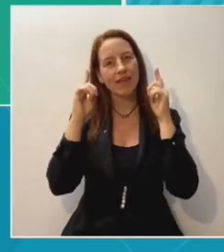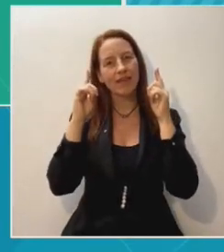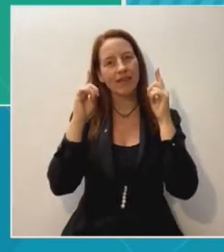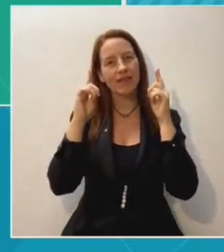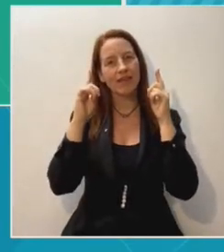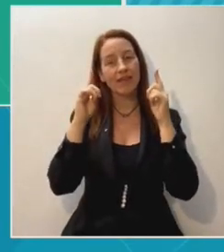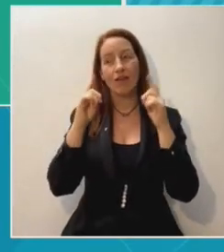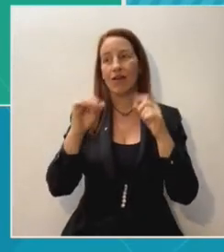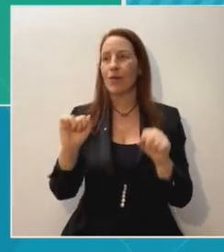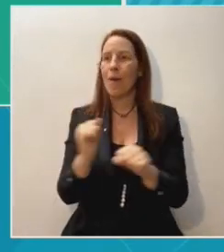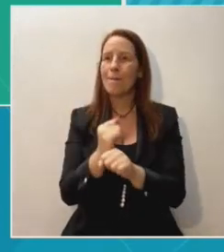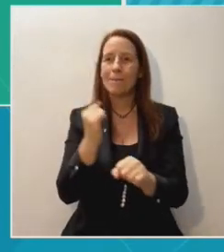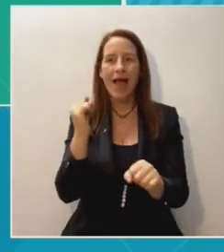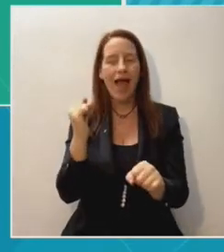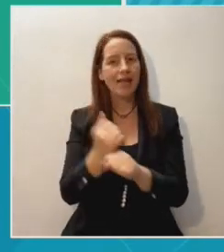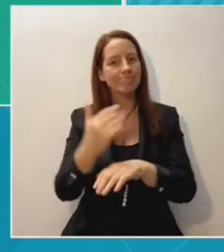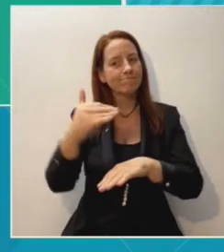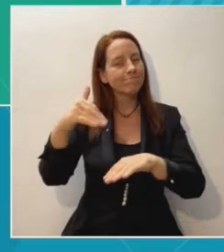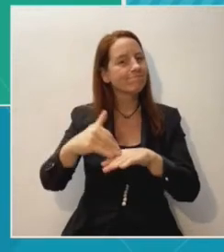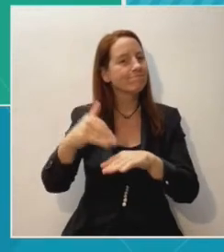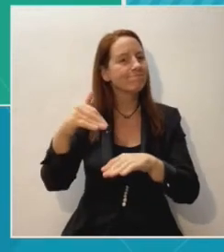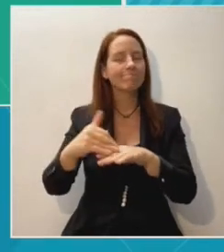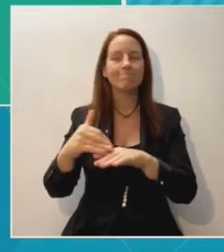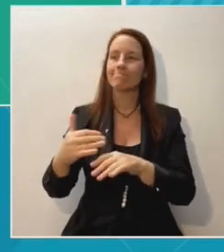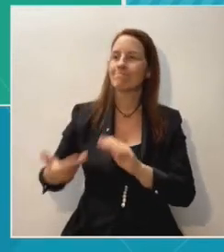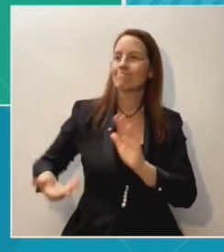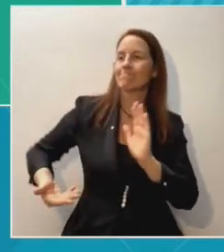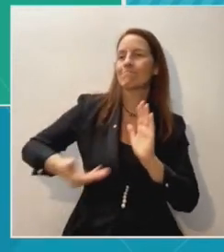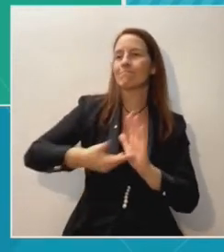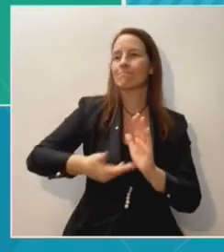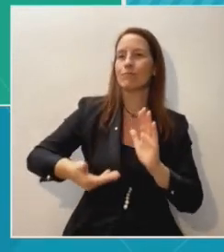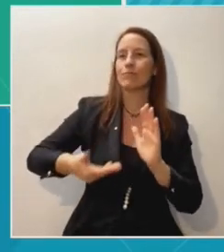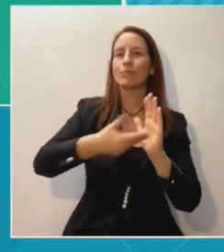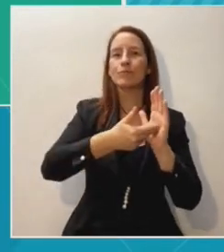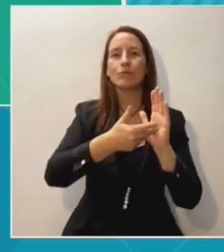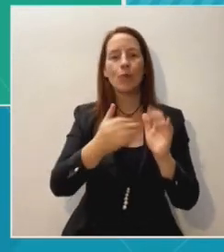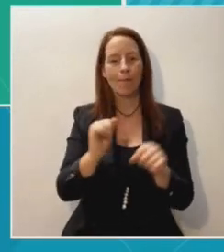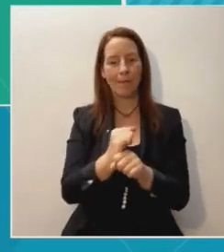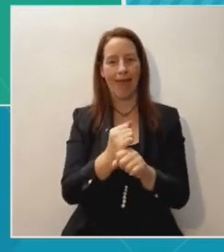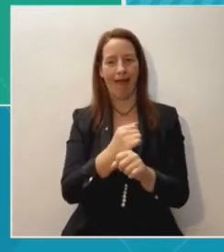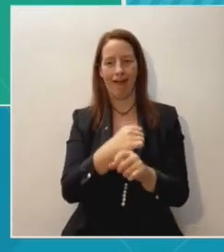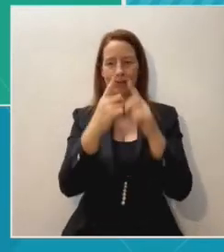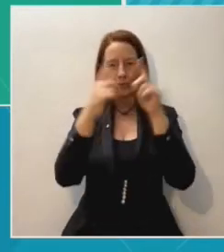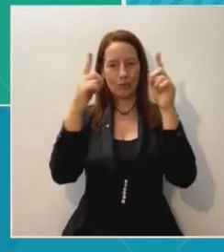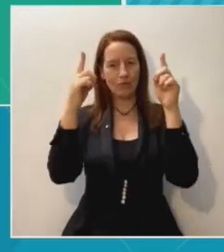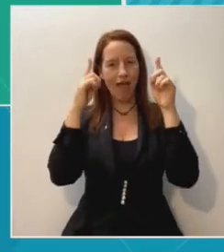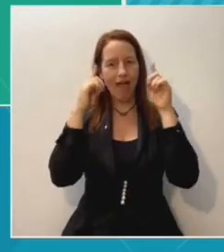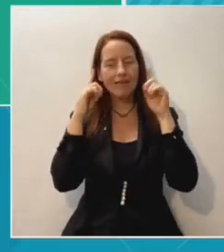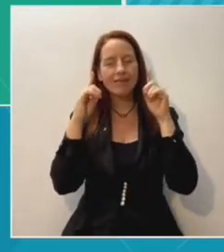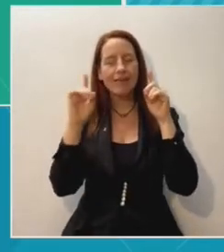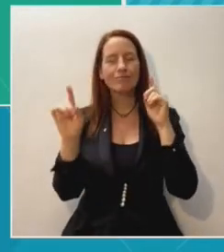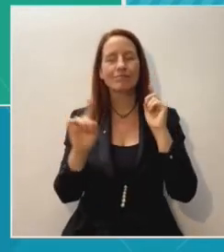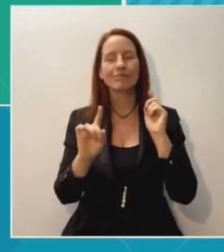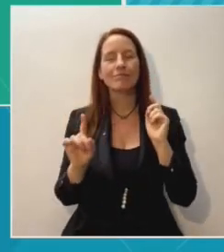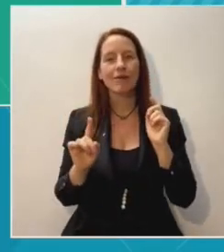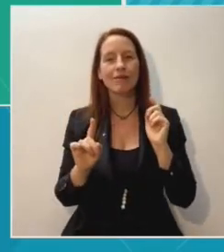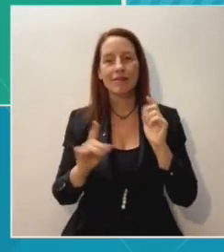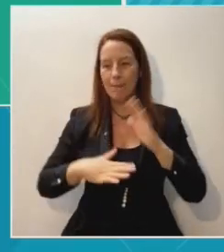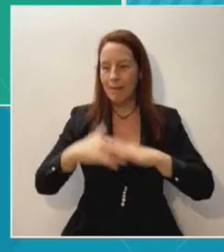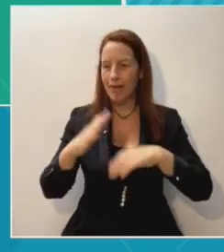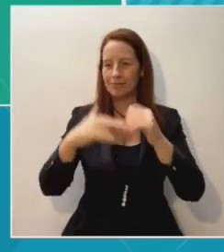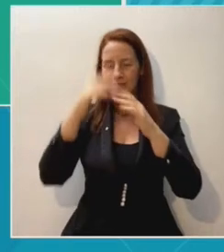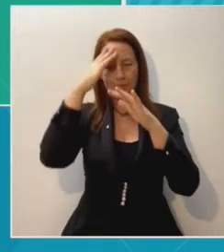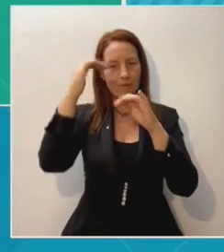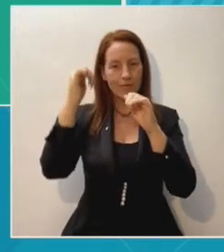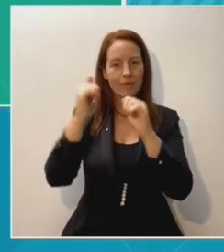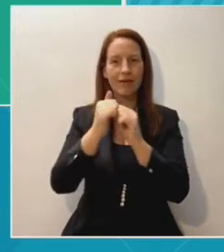and a contribution to making us who we are during your time, building memories and friendships along the way that will